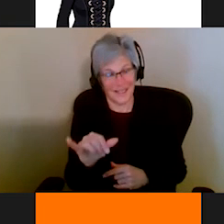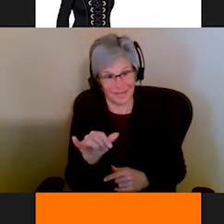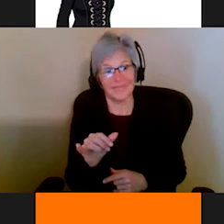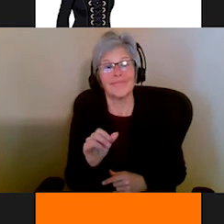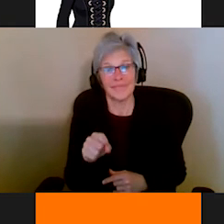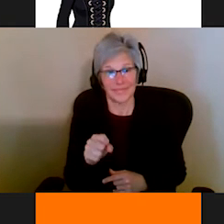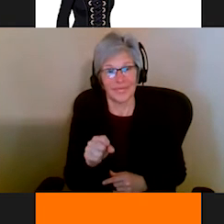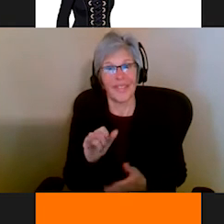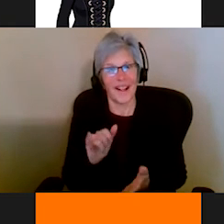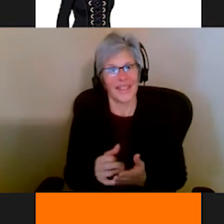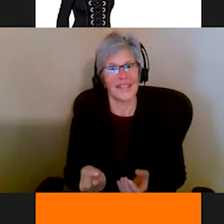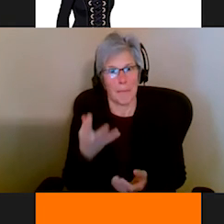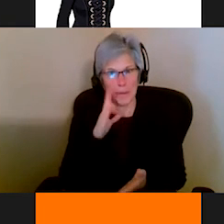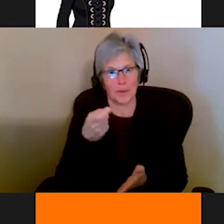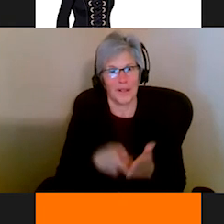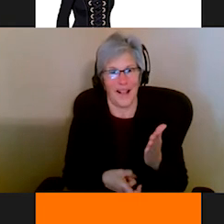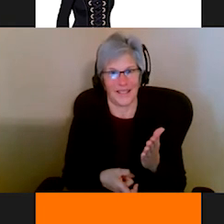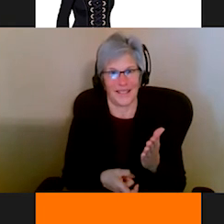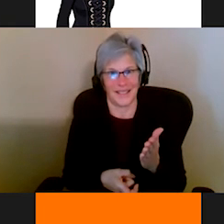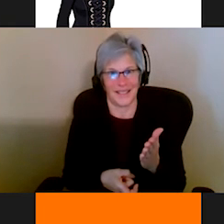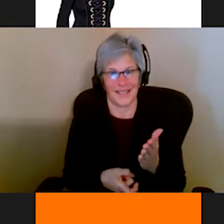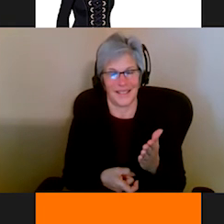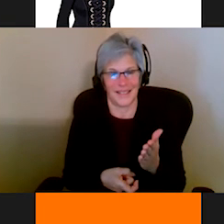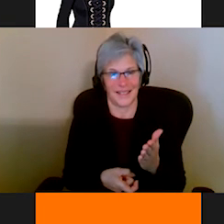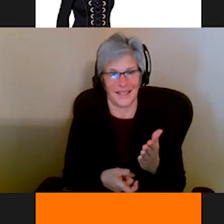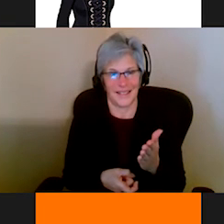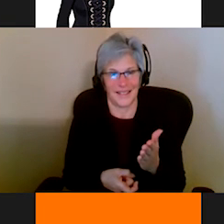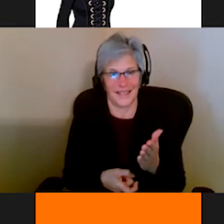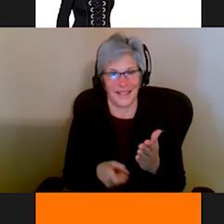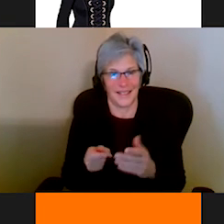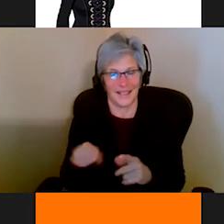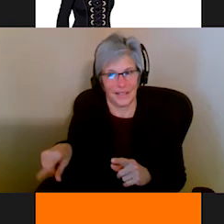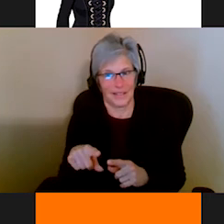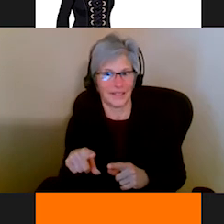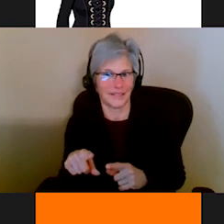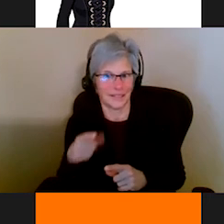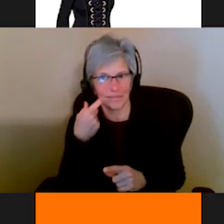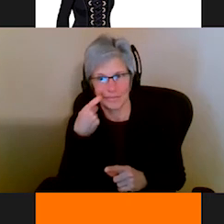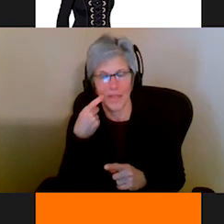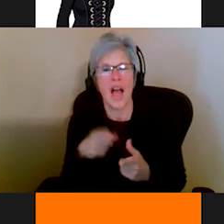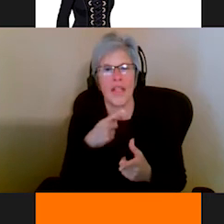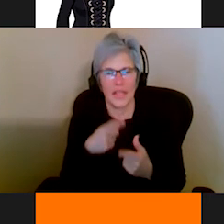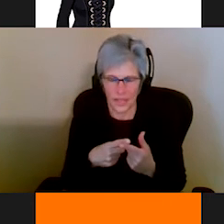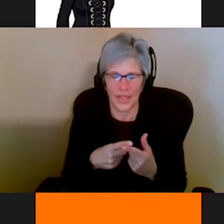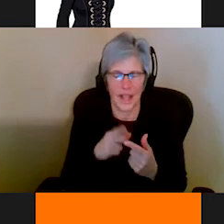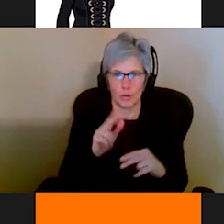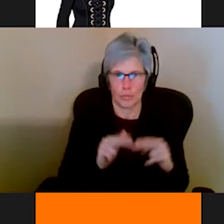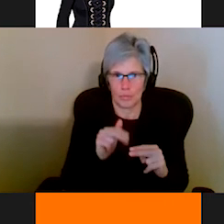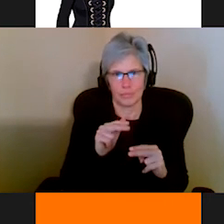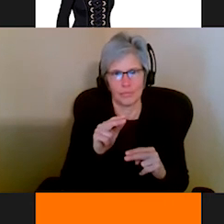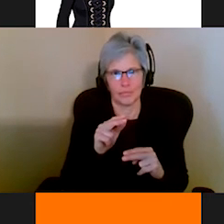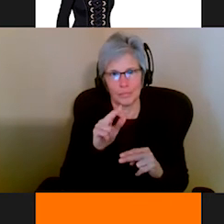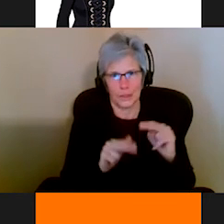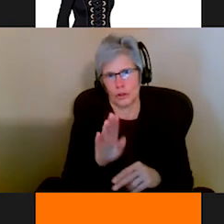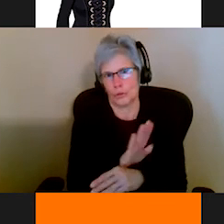this is how much it is. And then you begin to build your business from there. But Webtoons is definitely